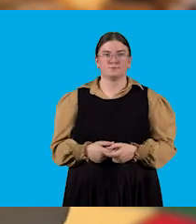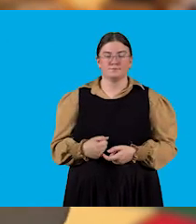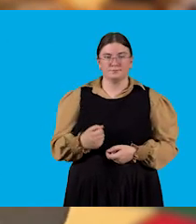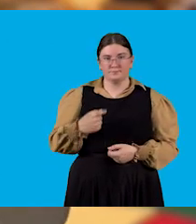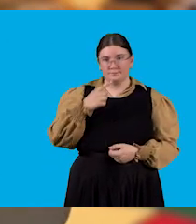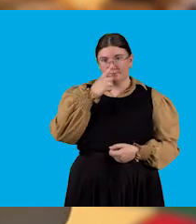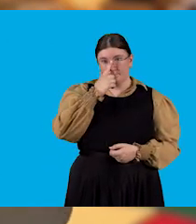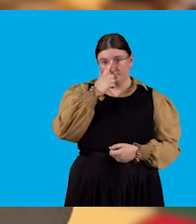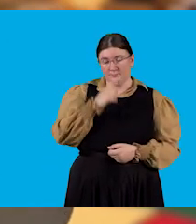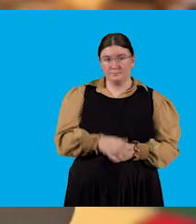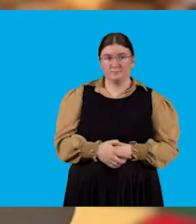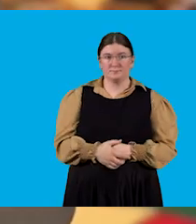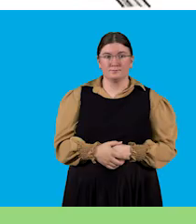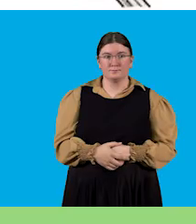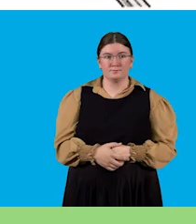respond.